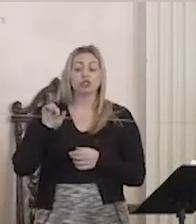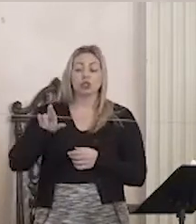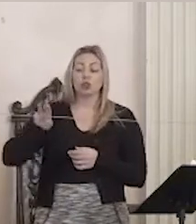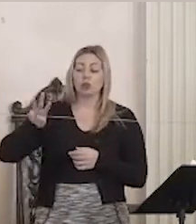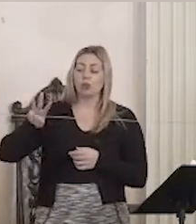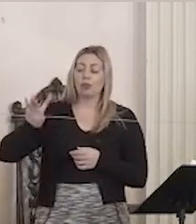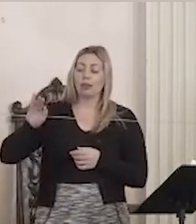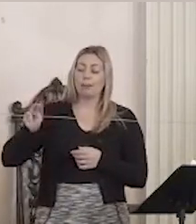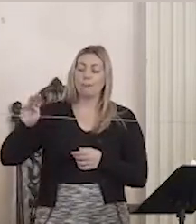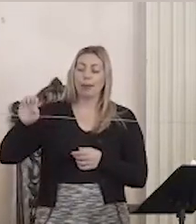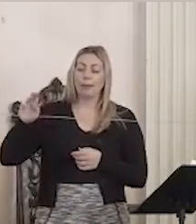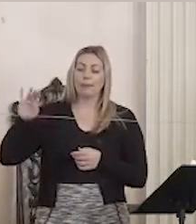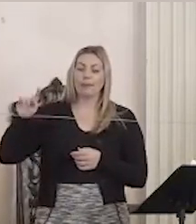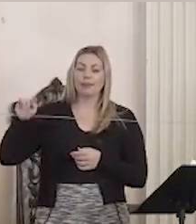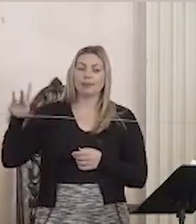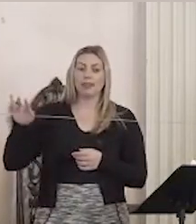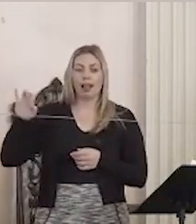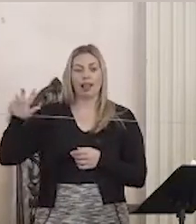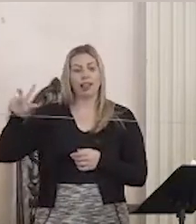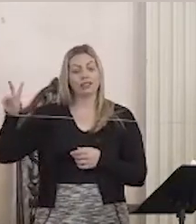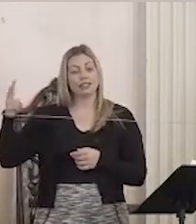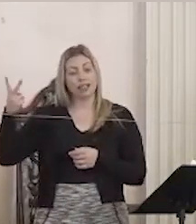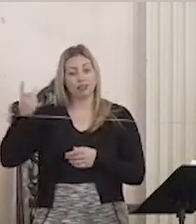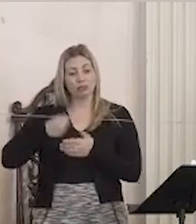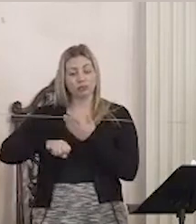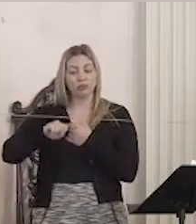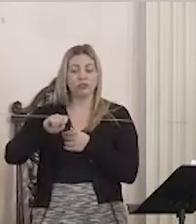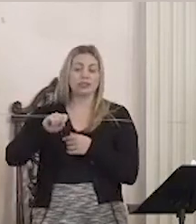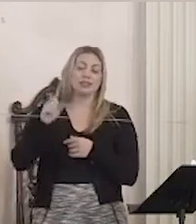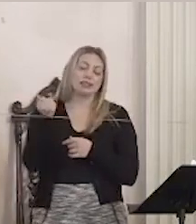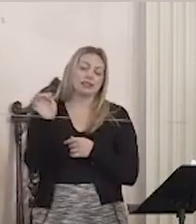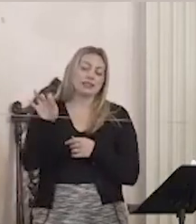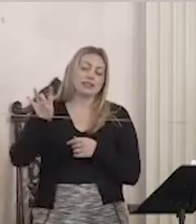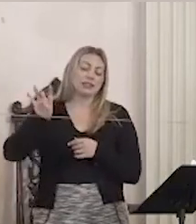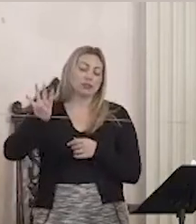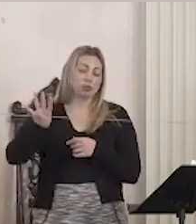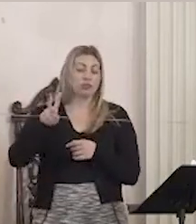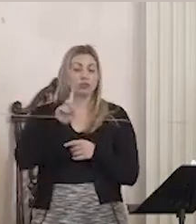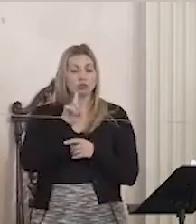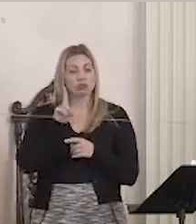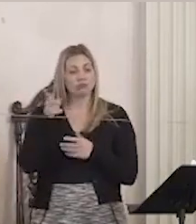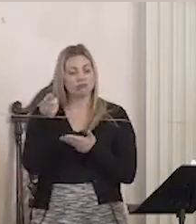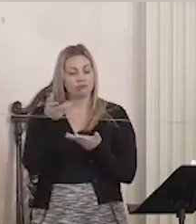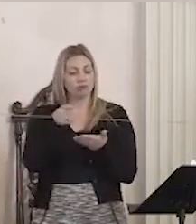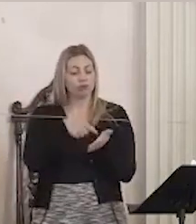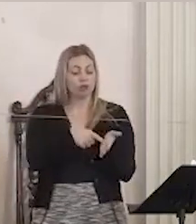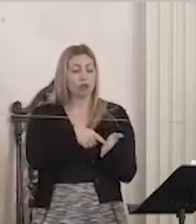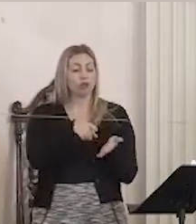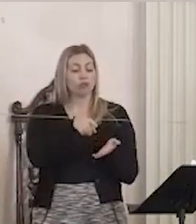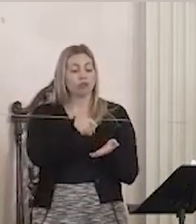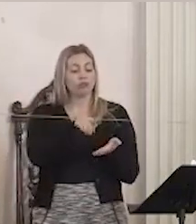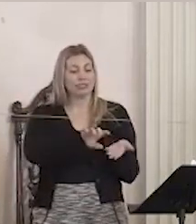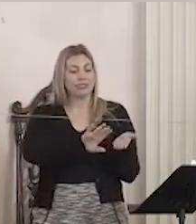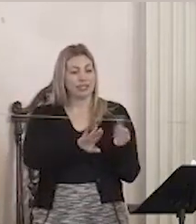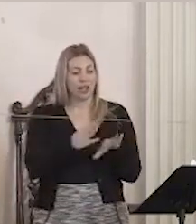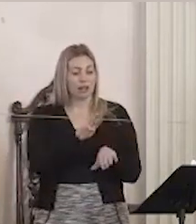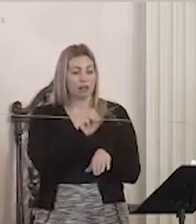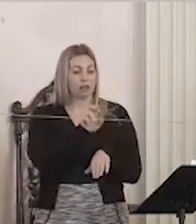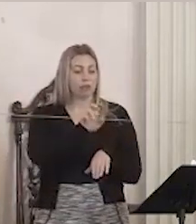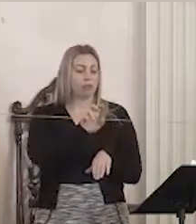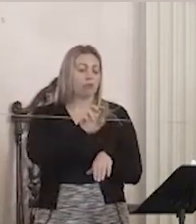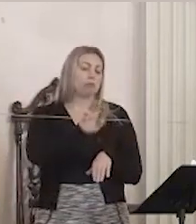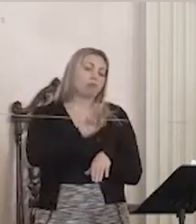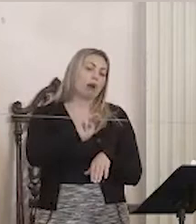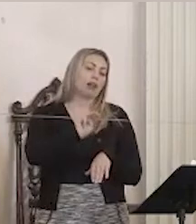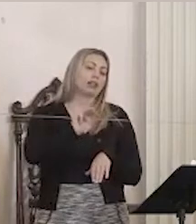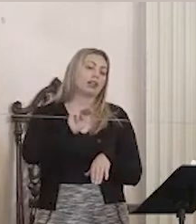Sir Emmett William Kyle II, born in 1784, emigrated to the U.S., and the records show he died in Montgomery County, Virginia. So that's the first, I guess,